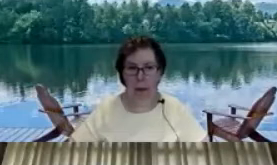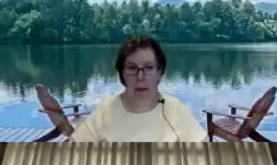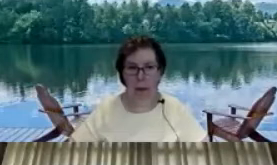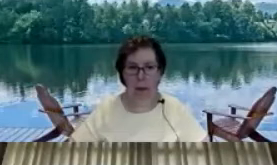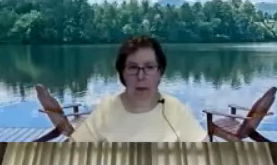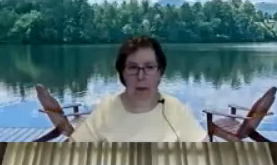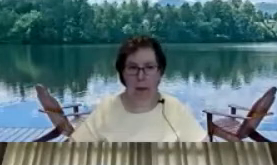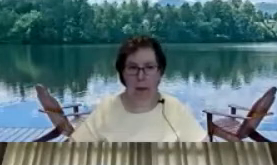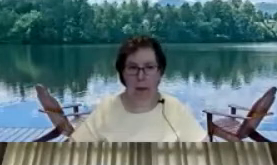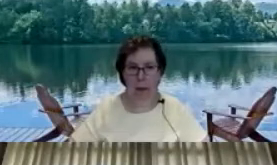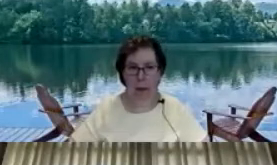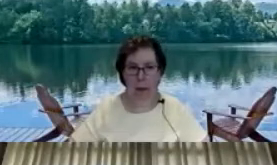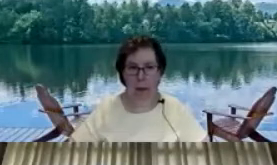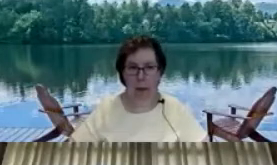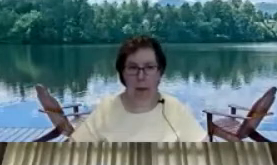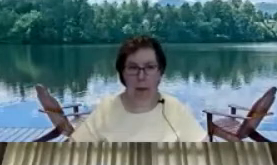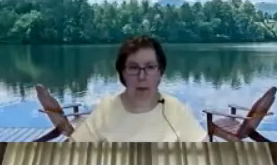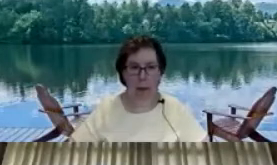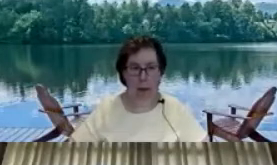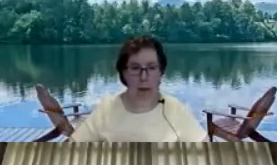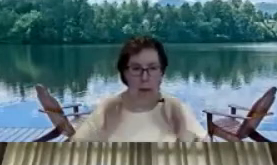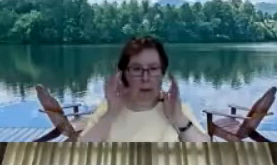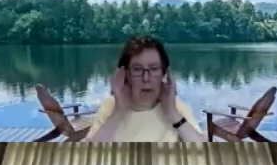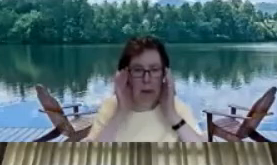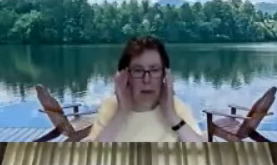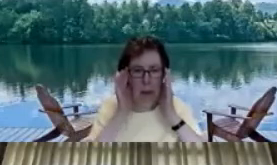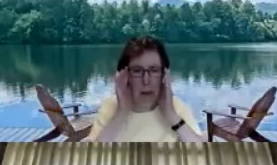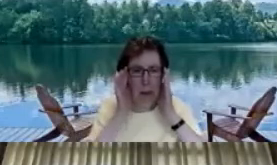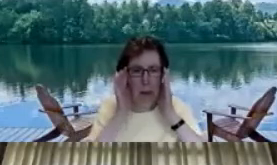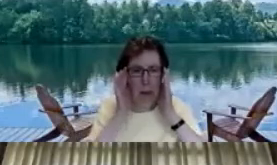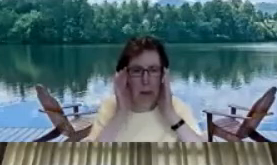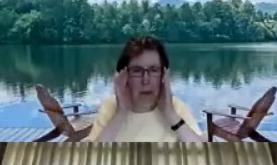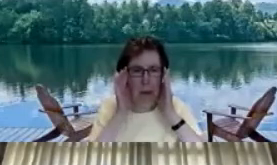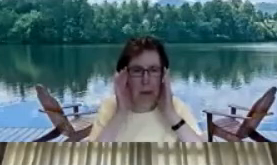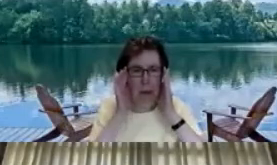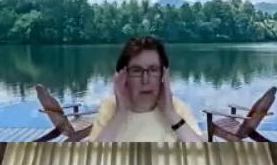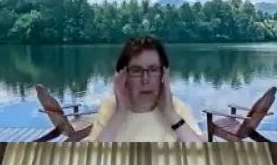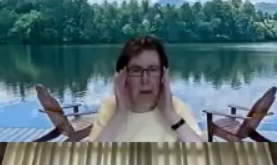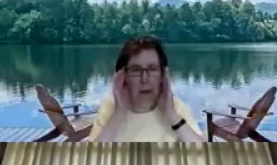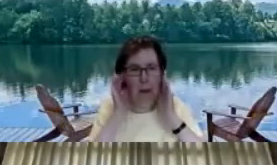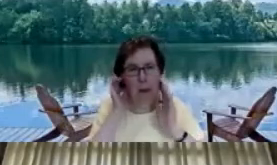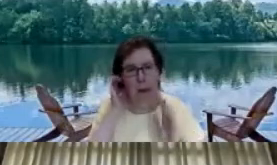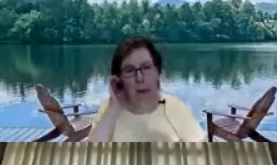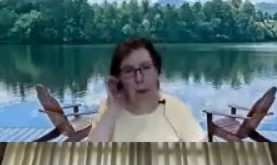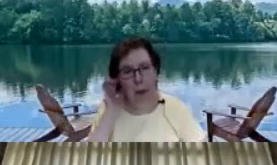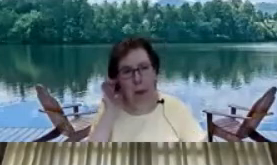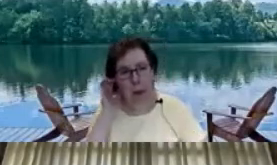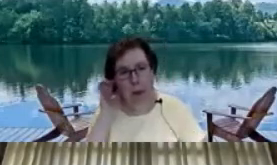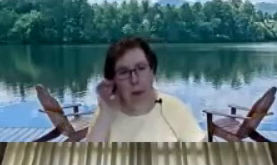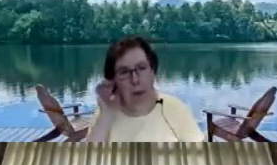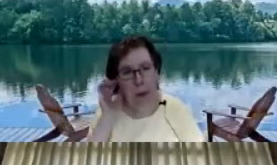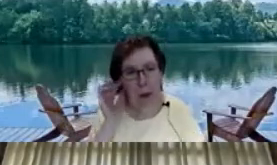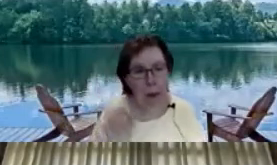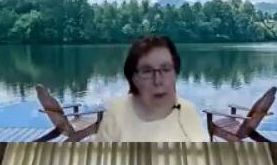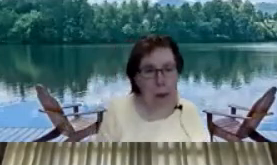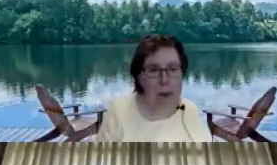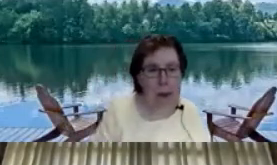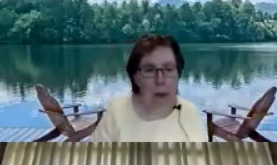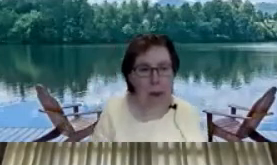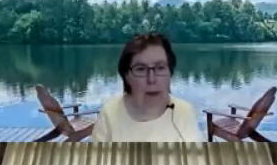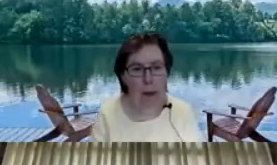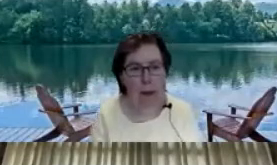either just speak up, raise your hand, type in the chat box, whatever works best for you, and we'll go from there.